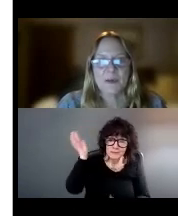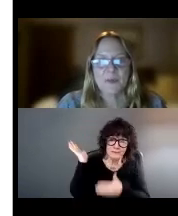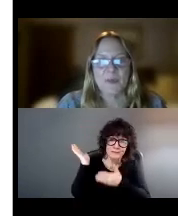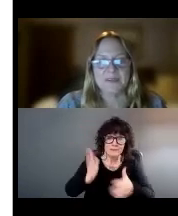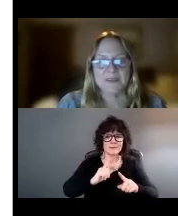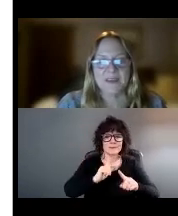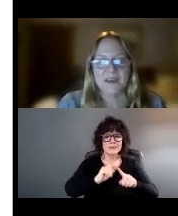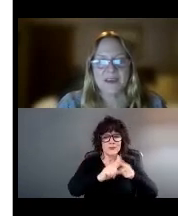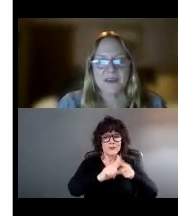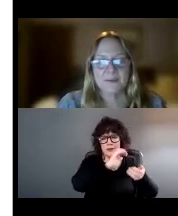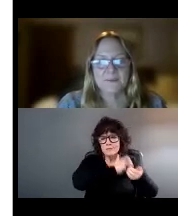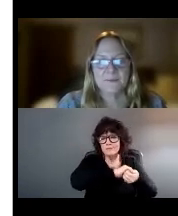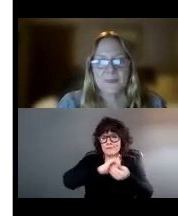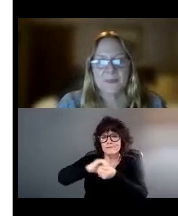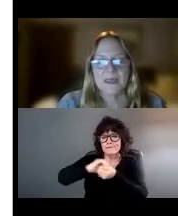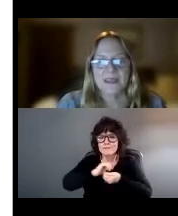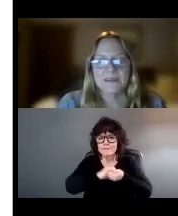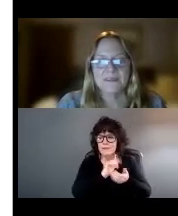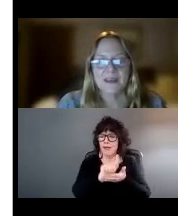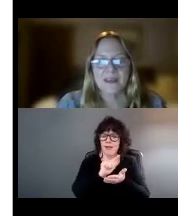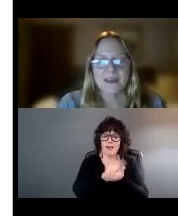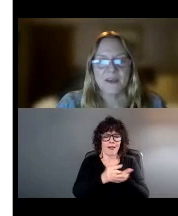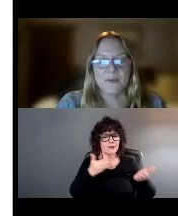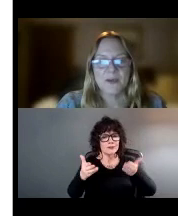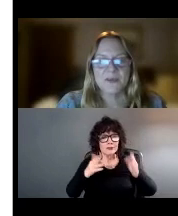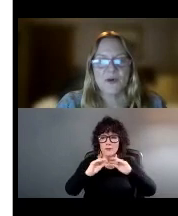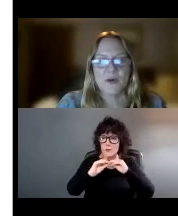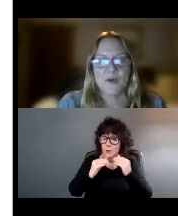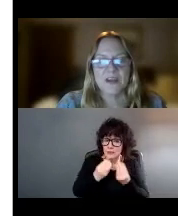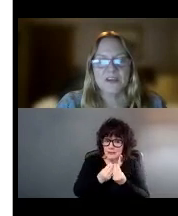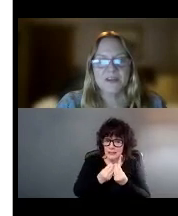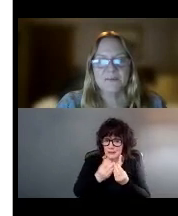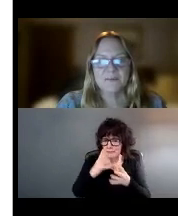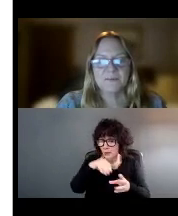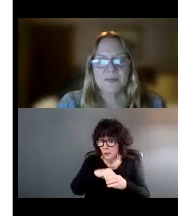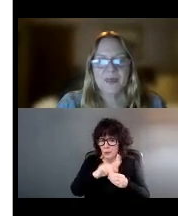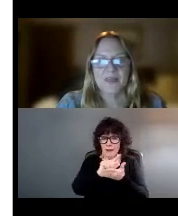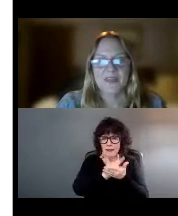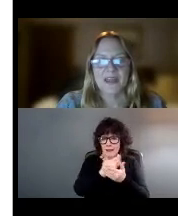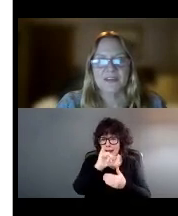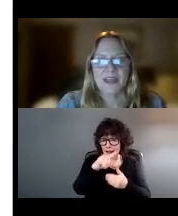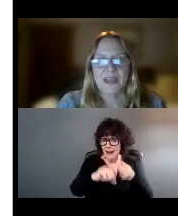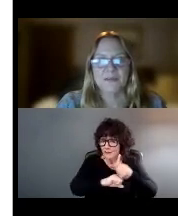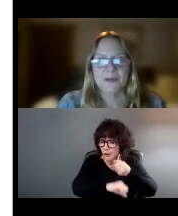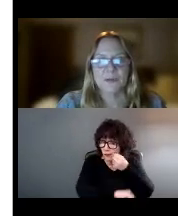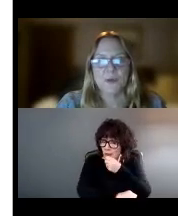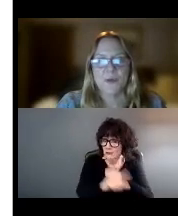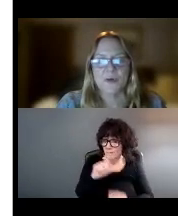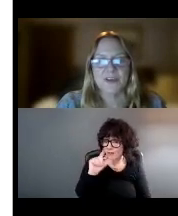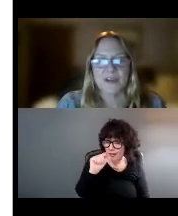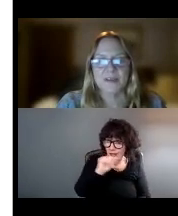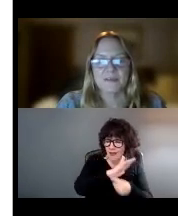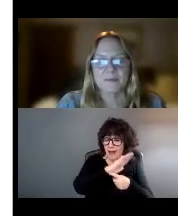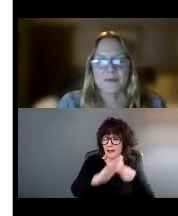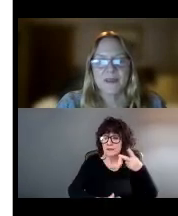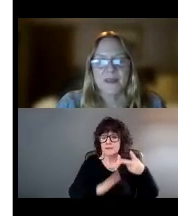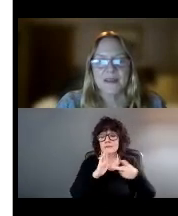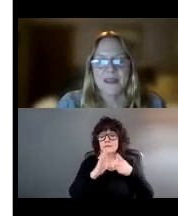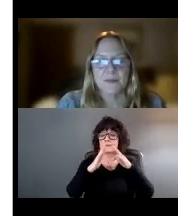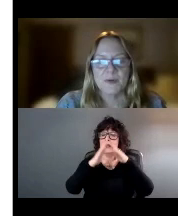Advocates, Tzedek, East LA Community Corporation, the National Housing Law